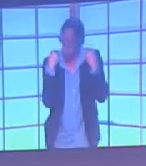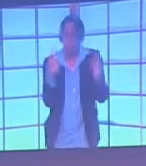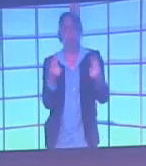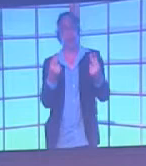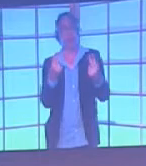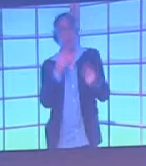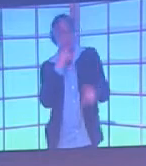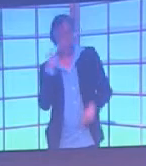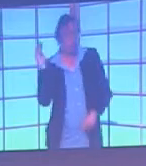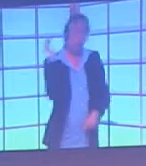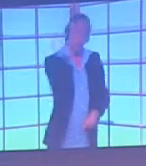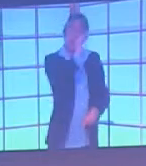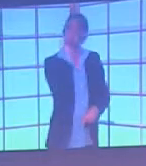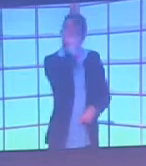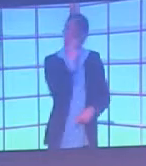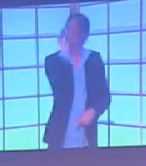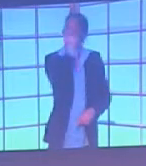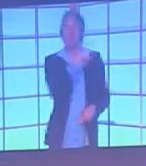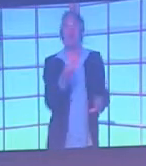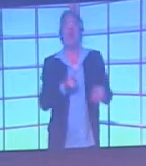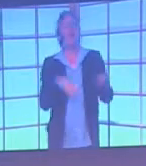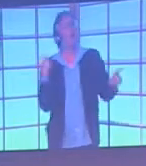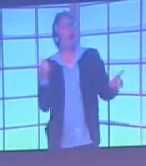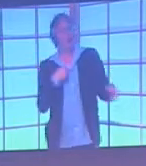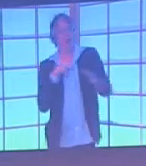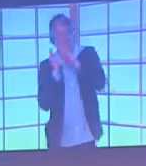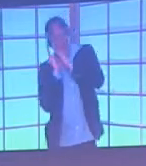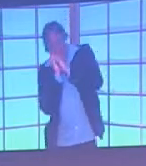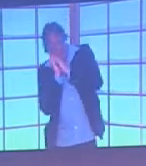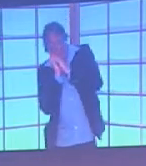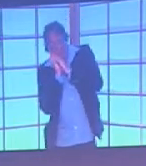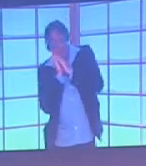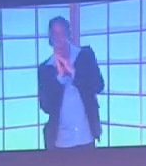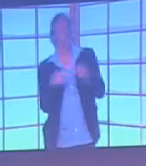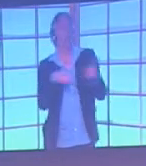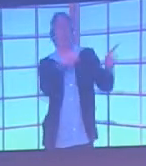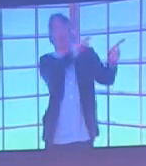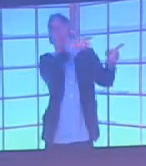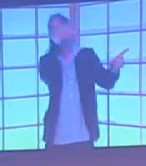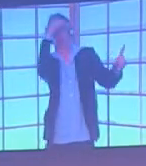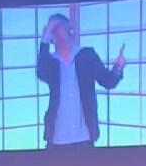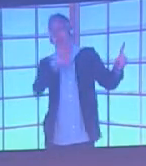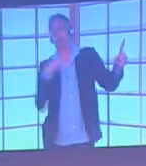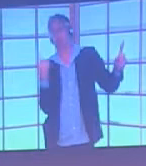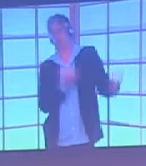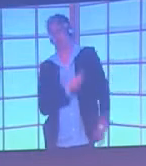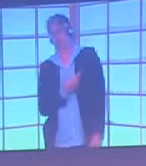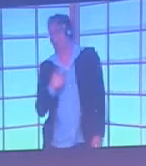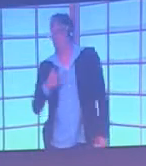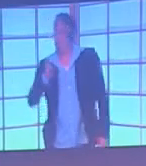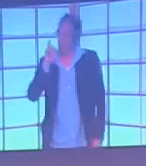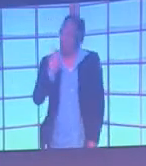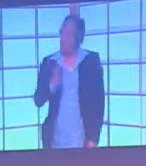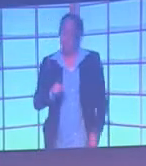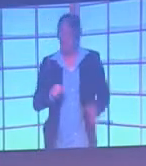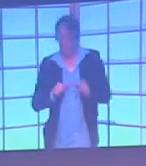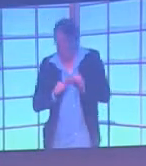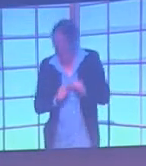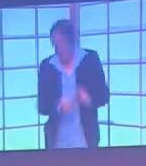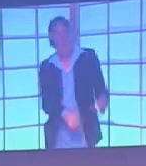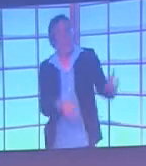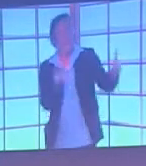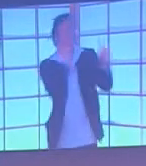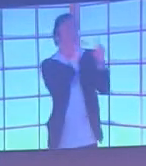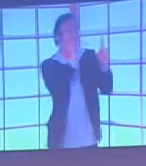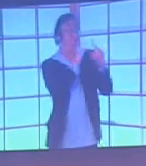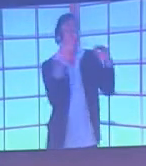presentation, this will slip. It will slip, because that's human nature. So we have to keep reminding football this has to get